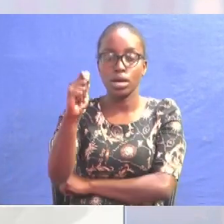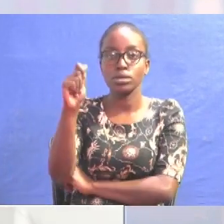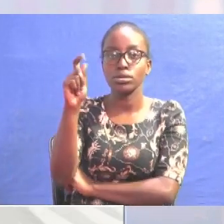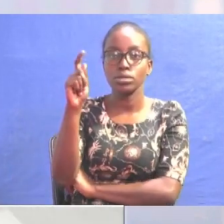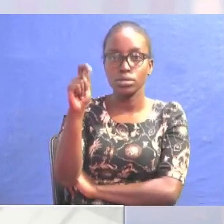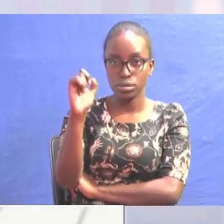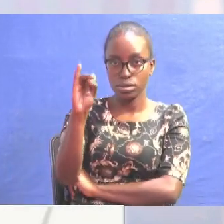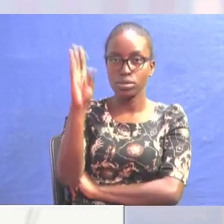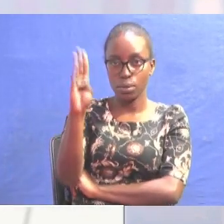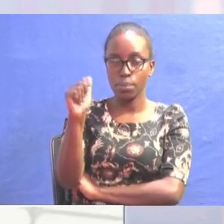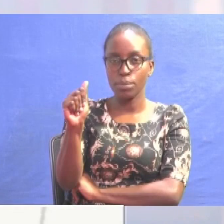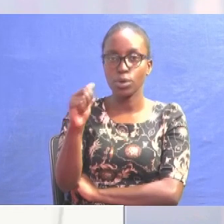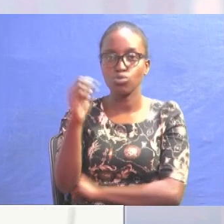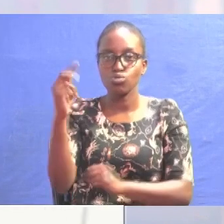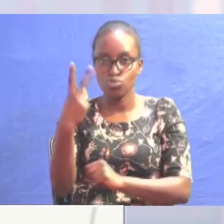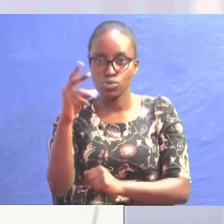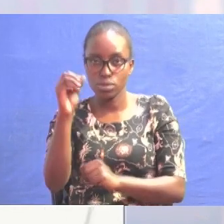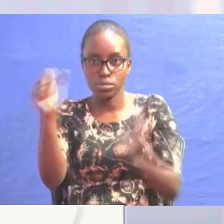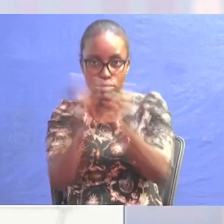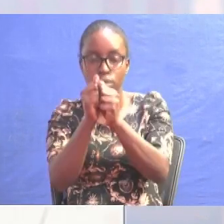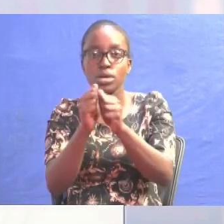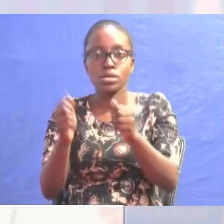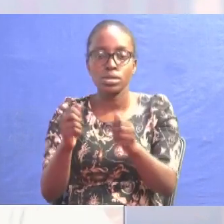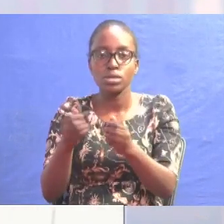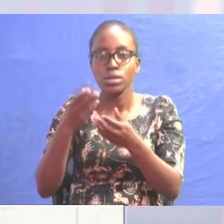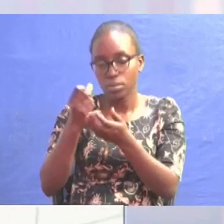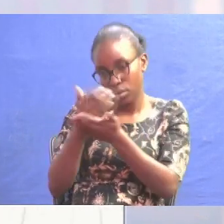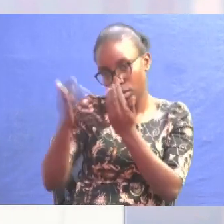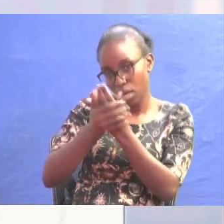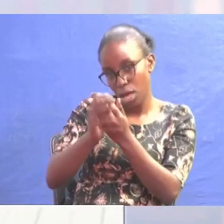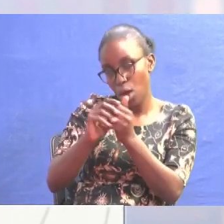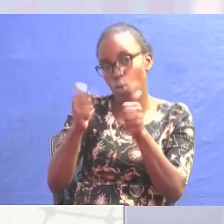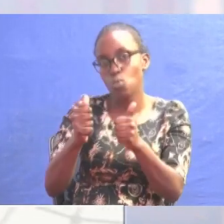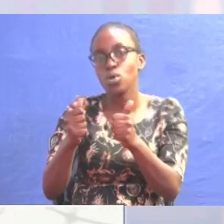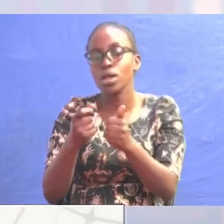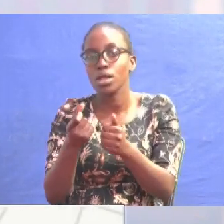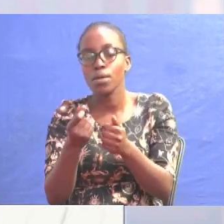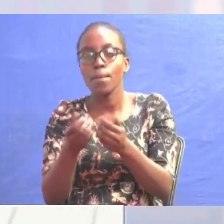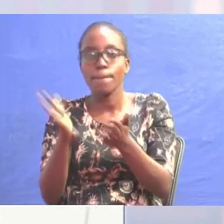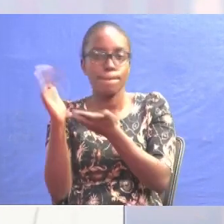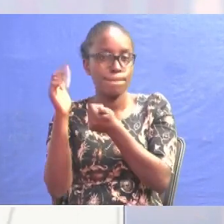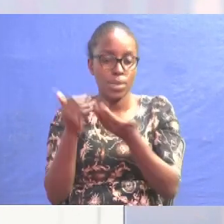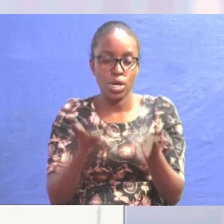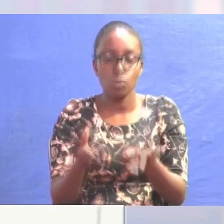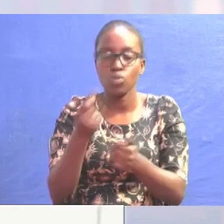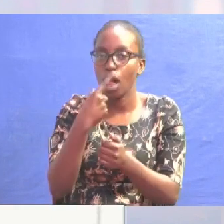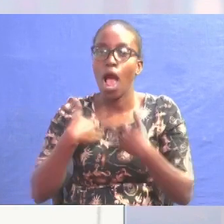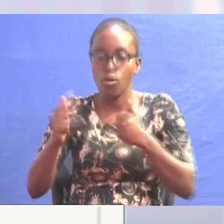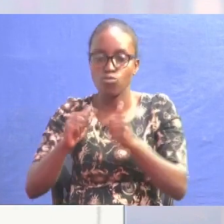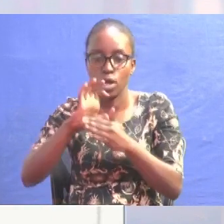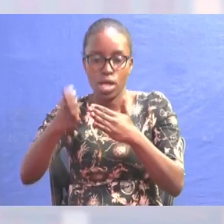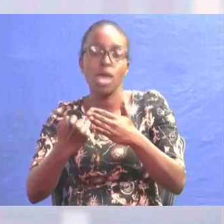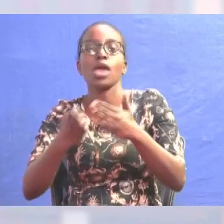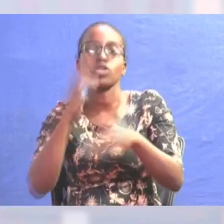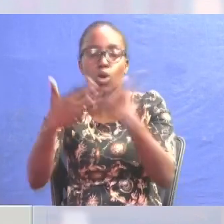actually, cure and bring the antidote and probably make an end to the vicious circle that we